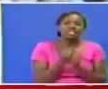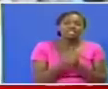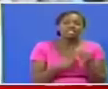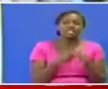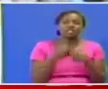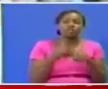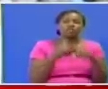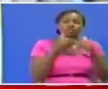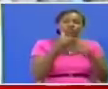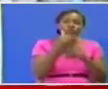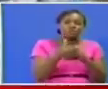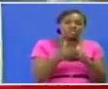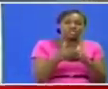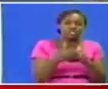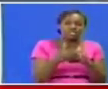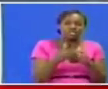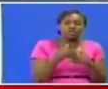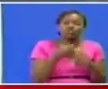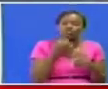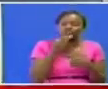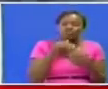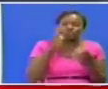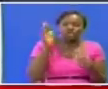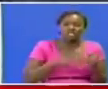postponement, perhaps more than 10 years.